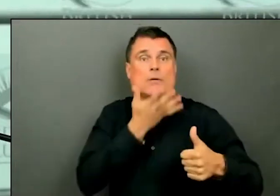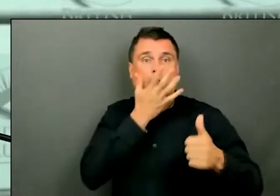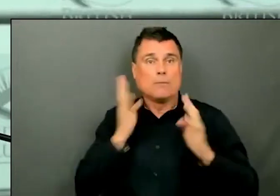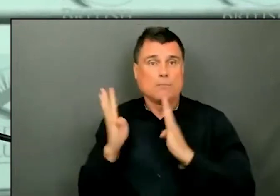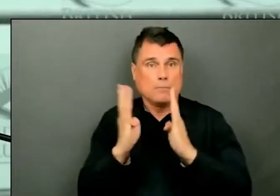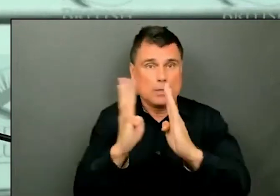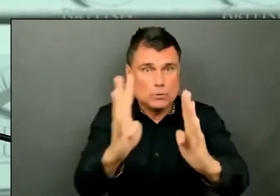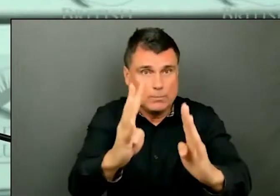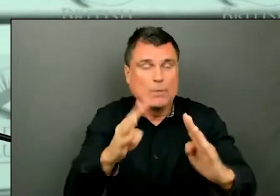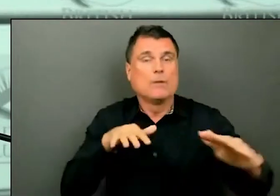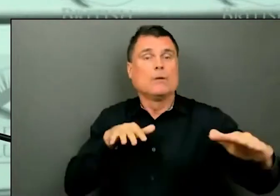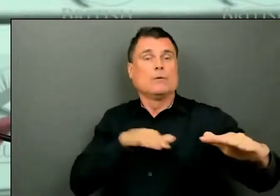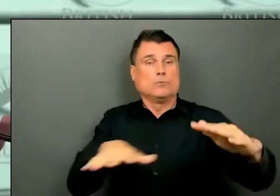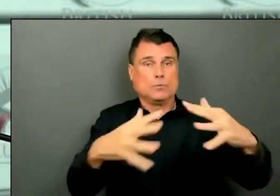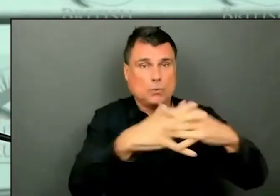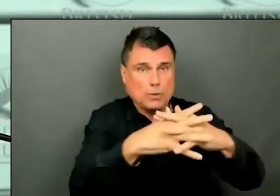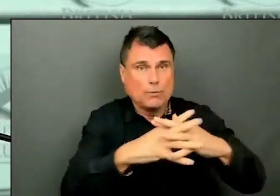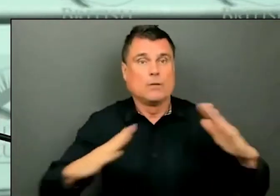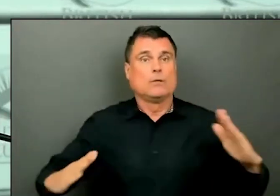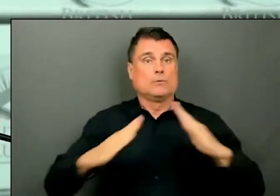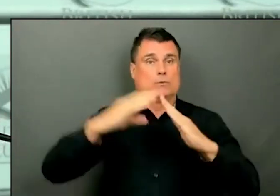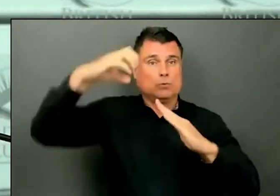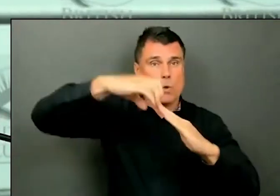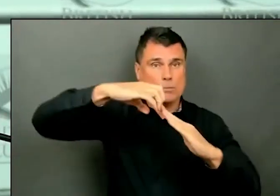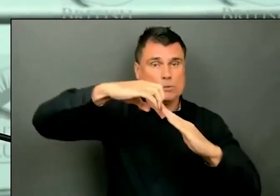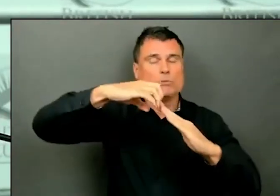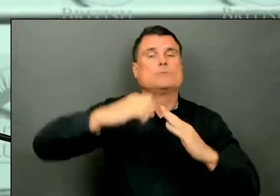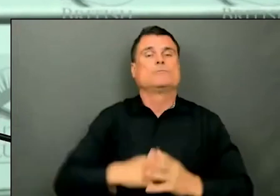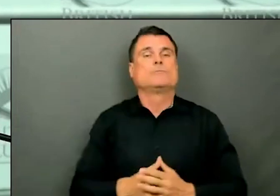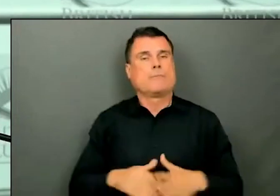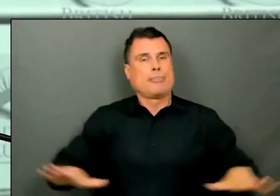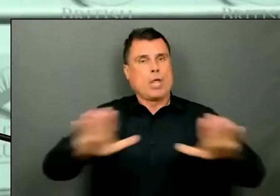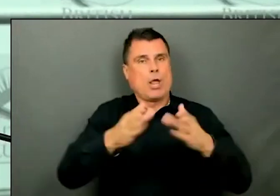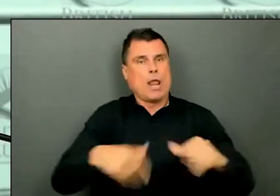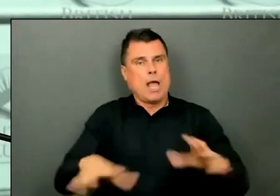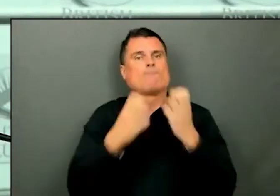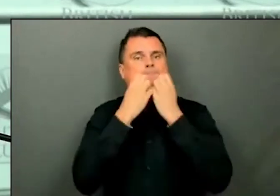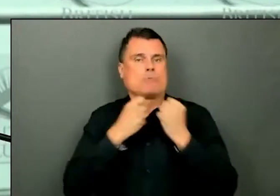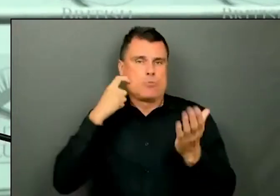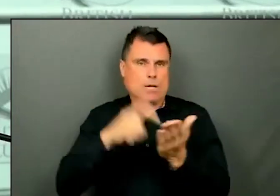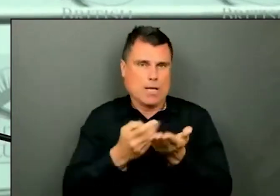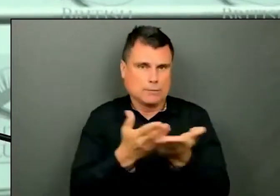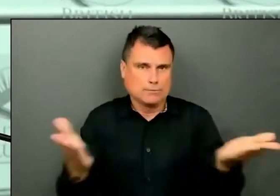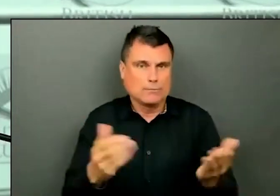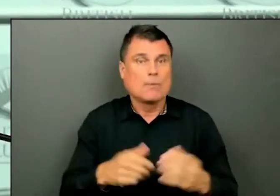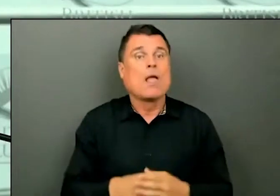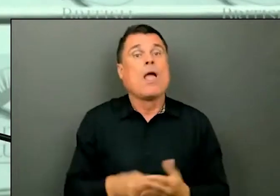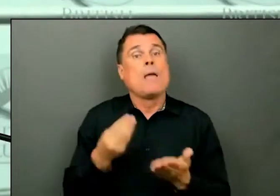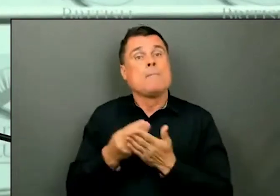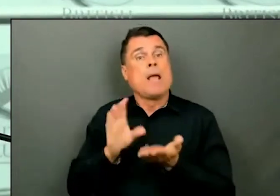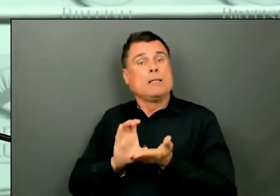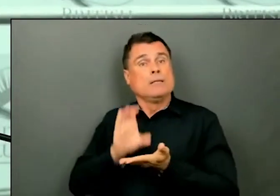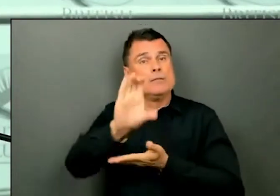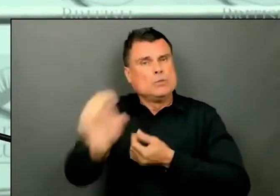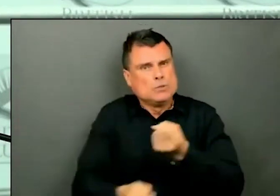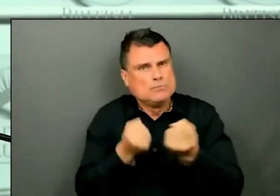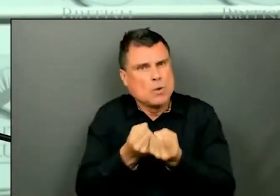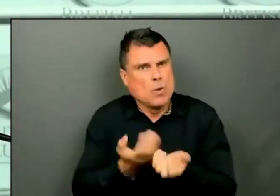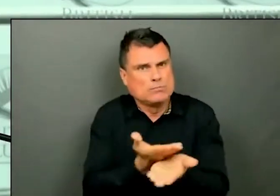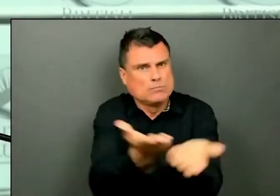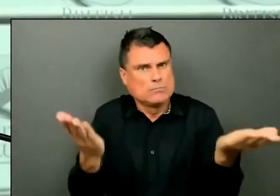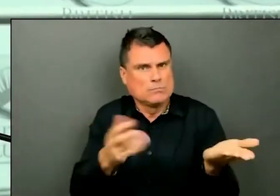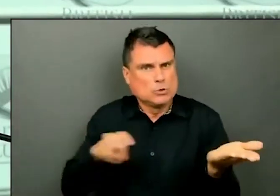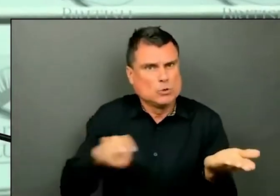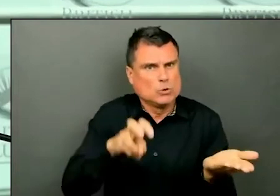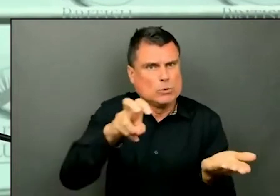supports for the tourism sector. As the Premier said, the COVID-19 pandemic has had devastating and long-term impacts on